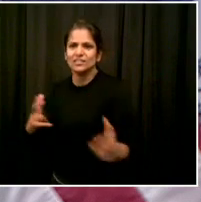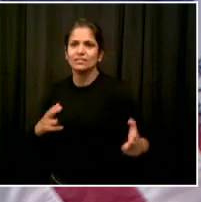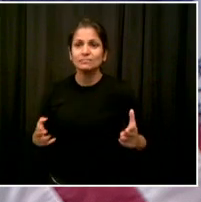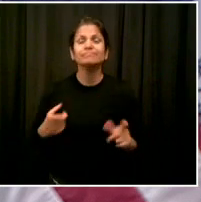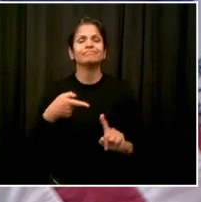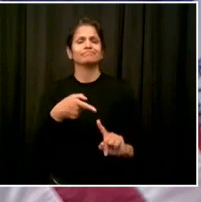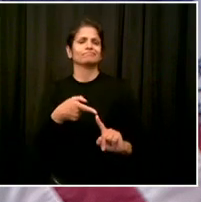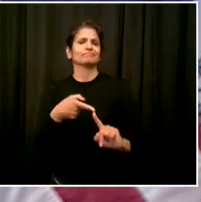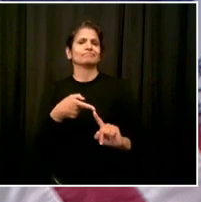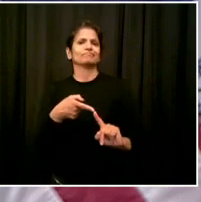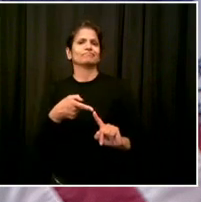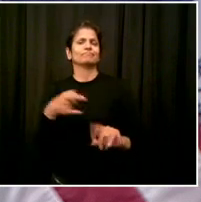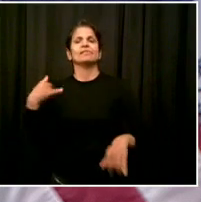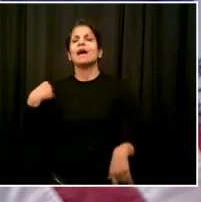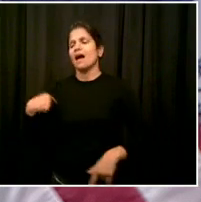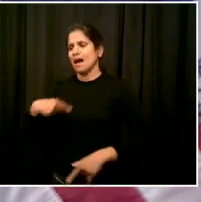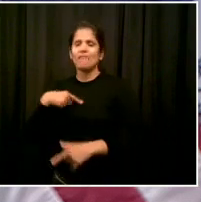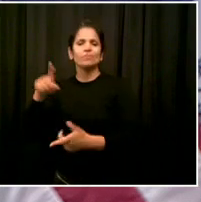becomes something much worse.